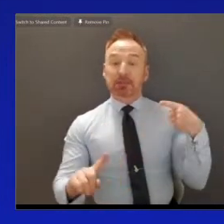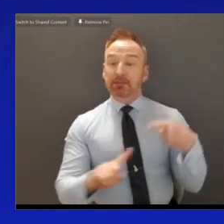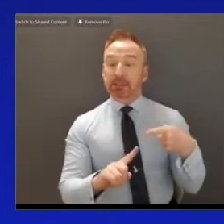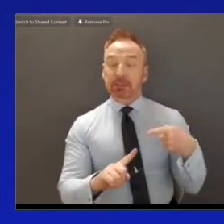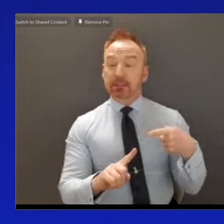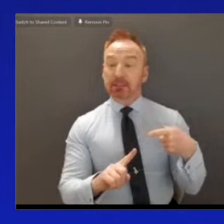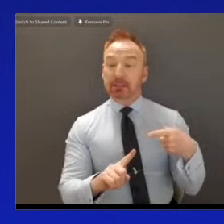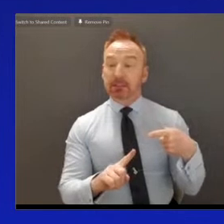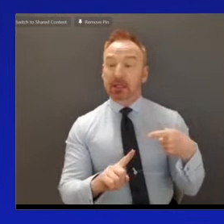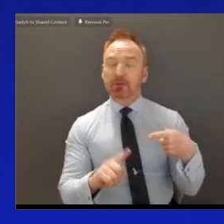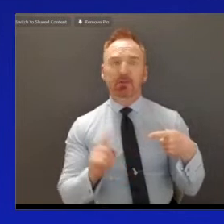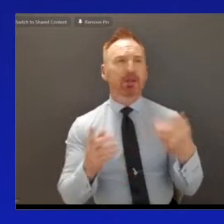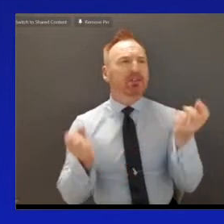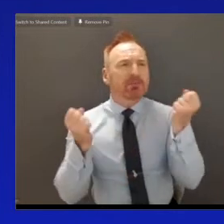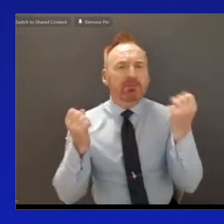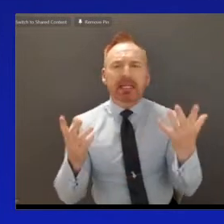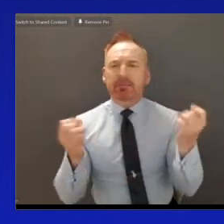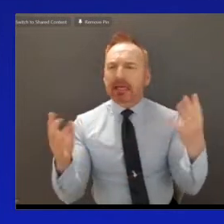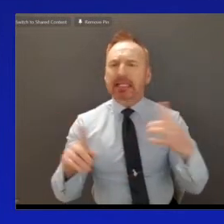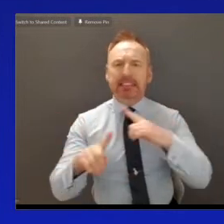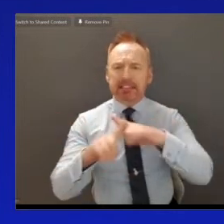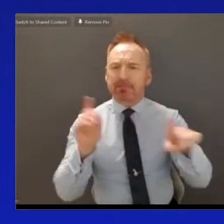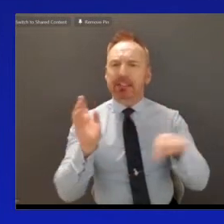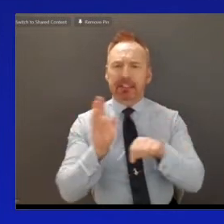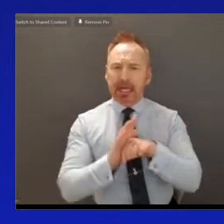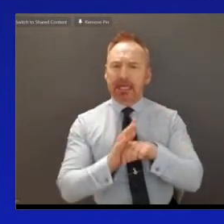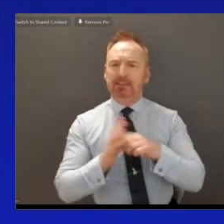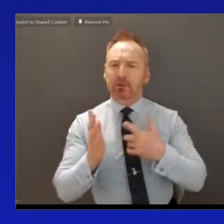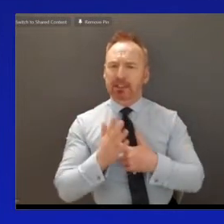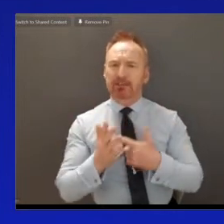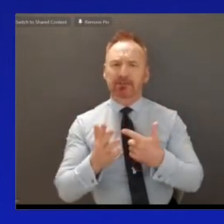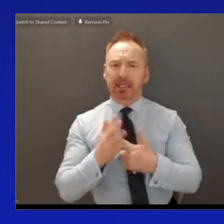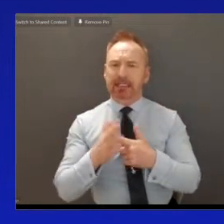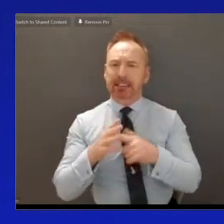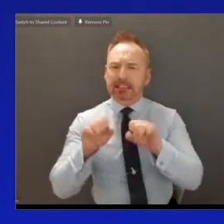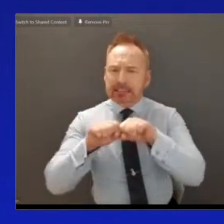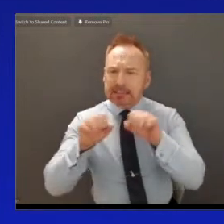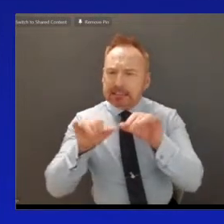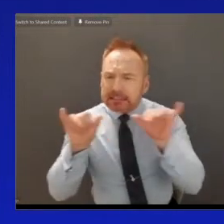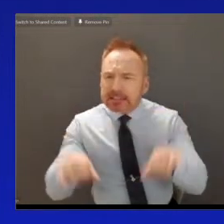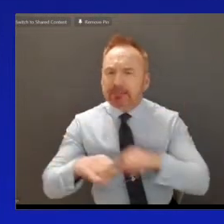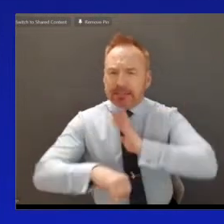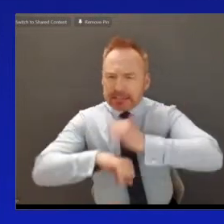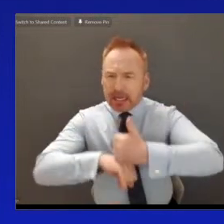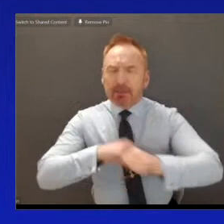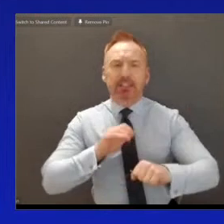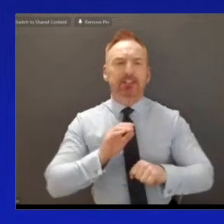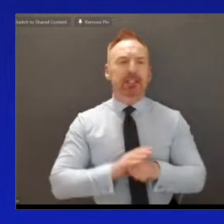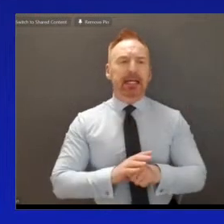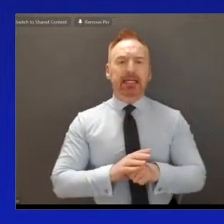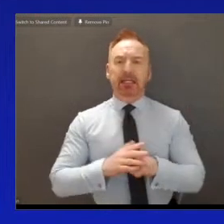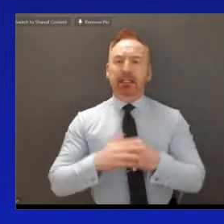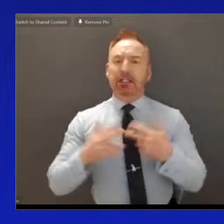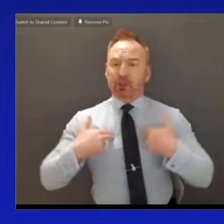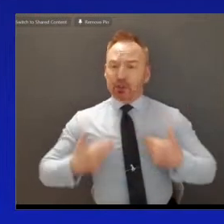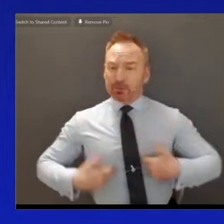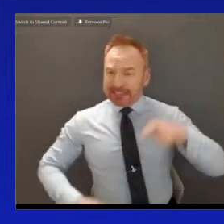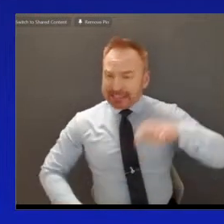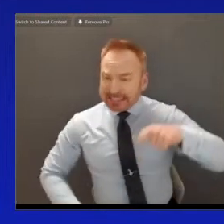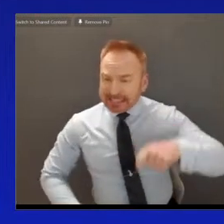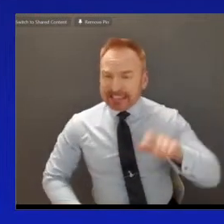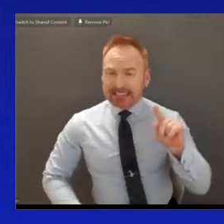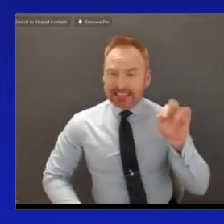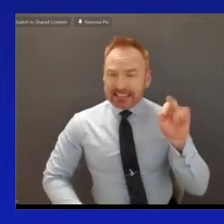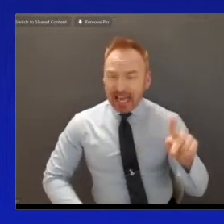there are many different channels already established with the Community and Social Services Department, the Human Needs Task Force, the Ottawa Health